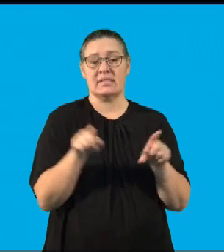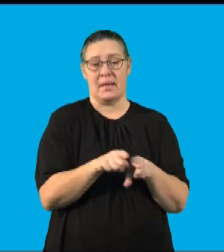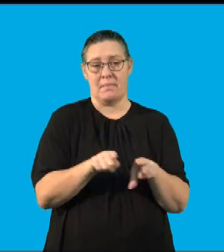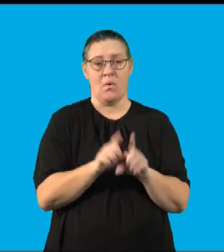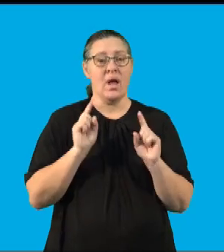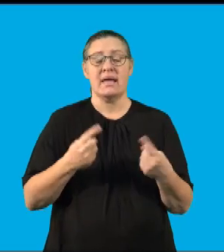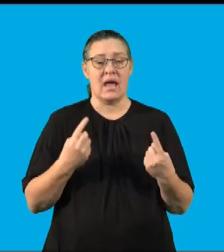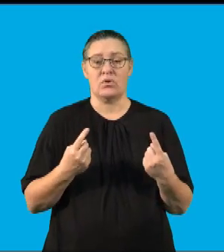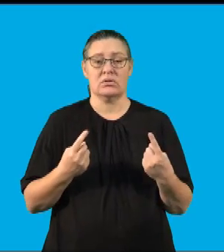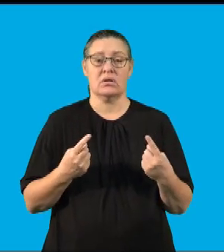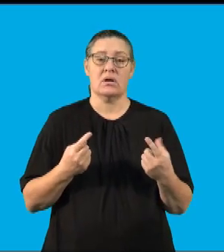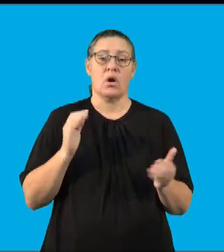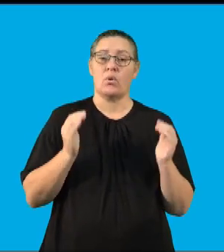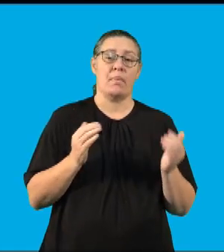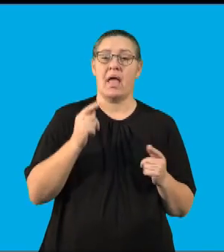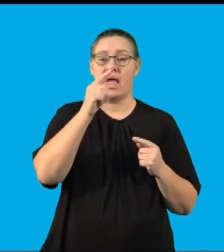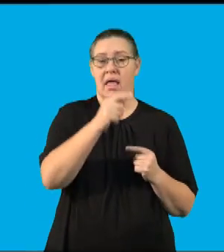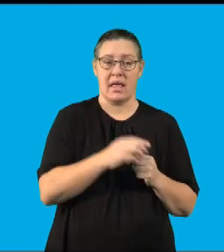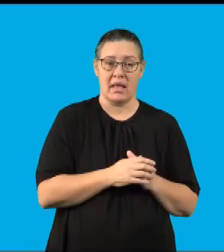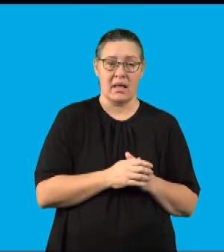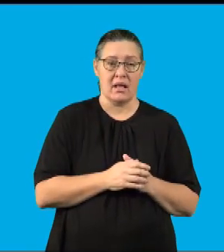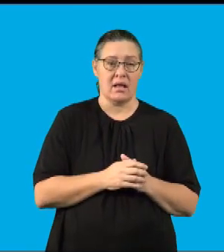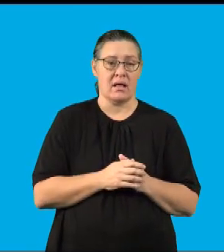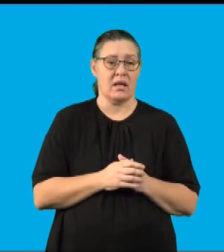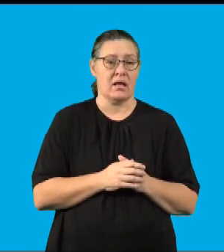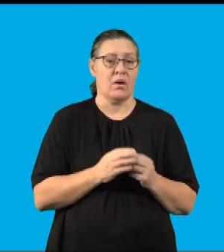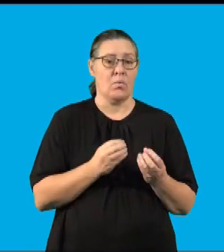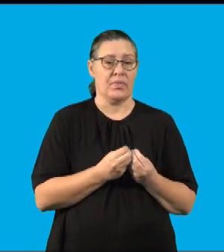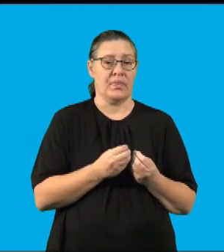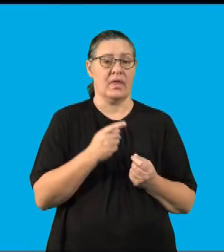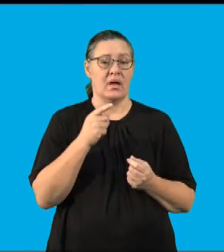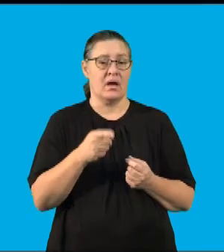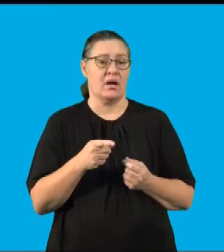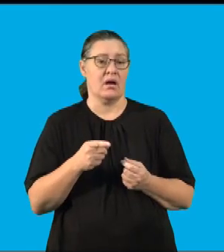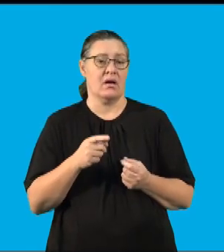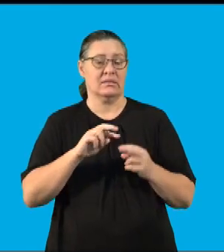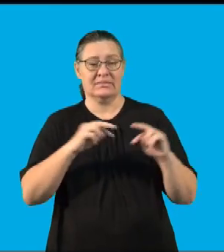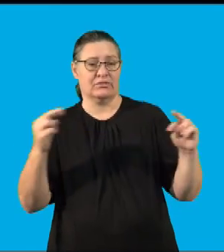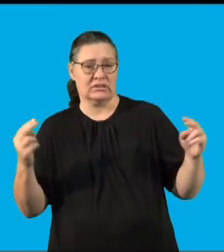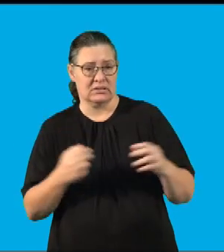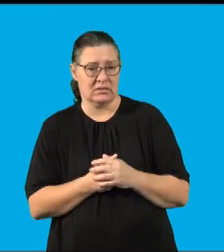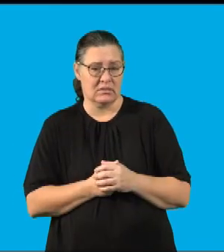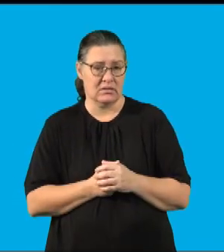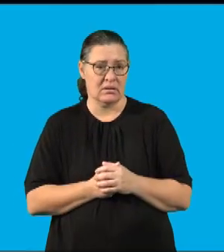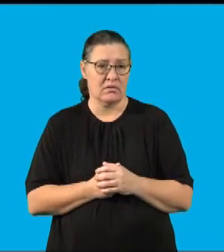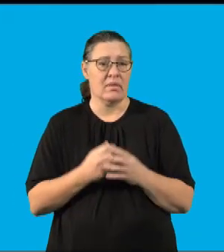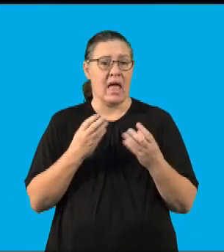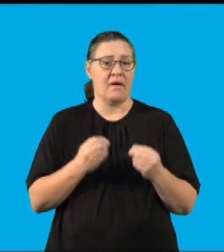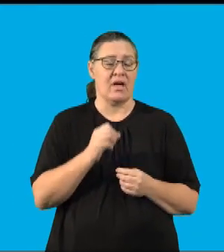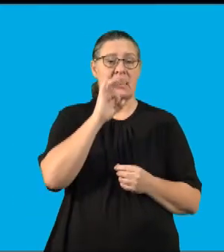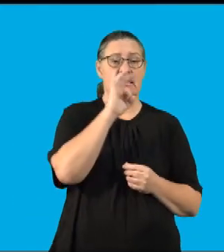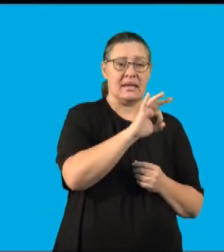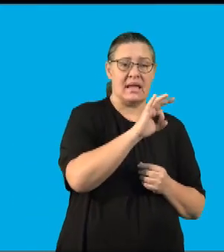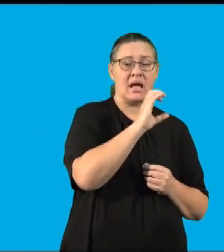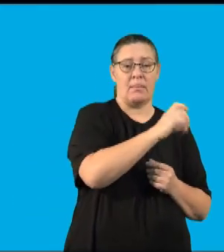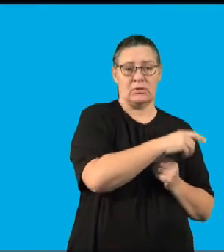same. We can't compare a propanoic acid with a methanol, because now propanoic acid will